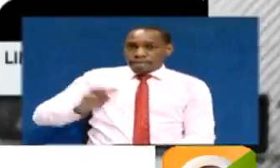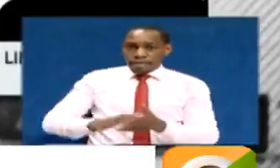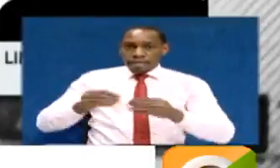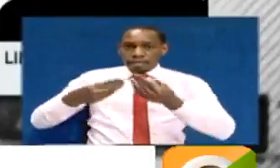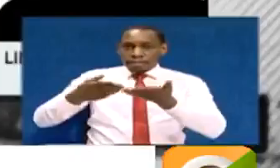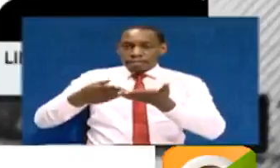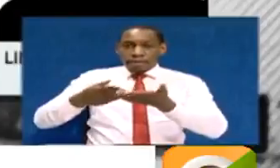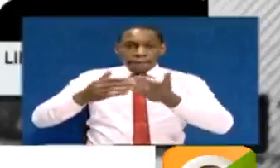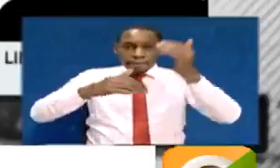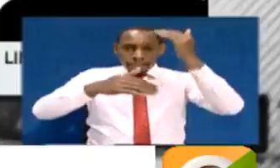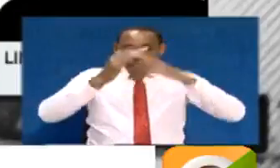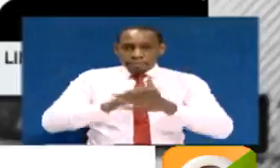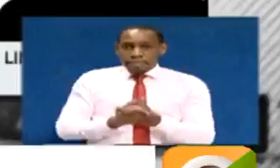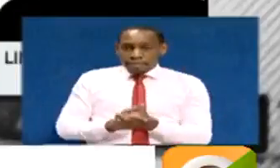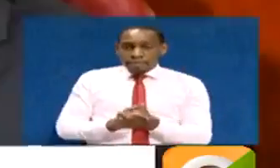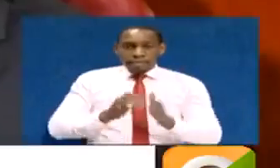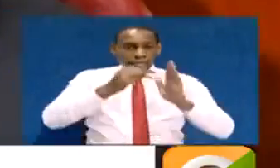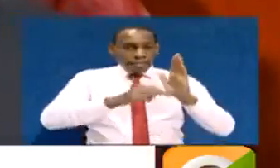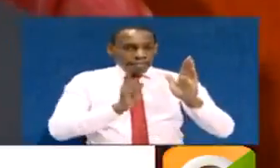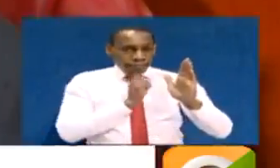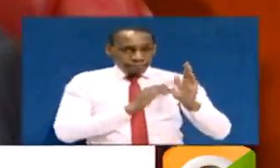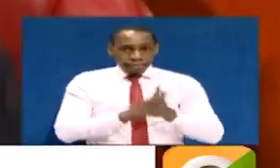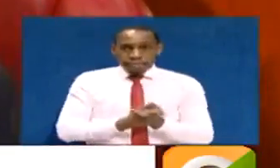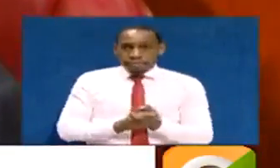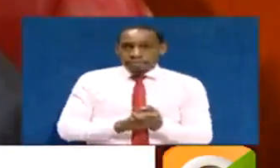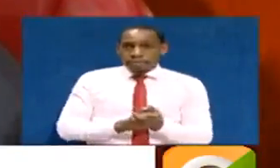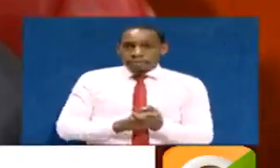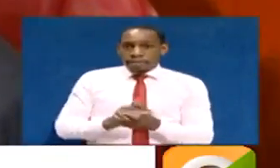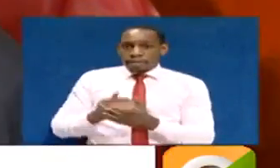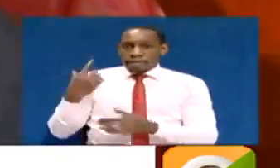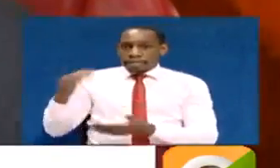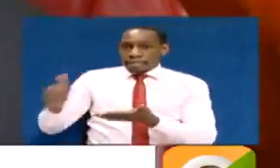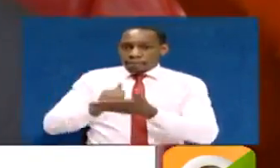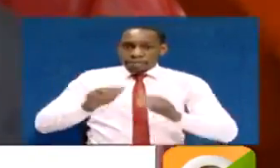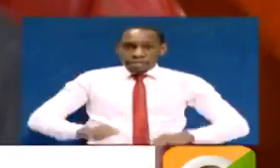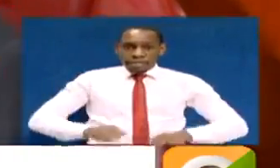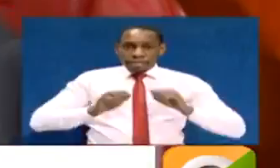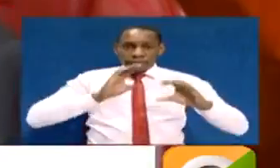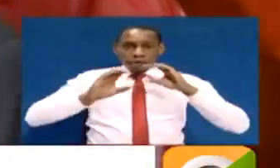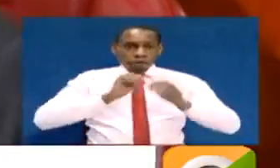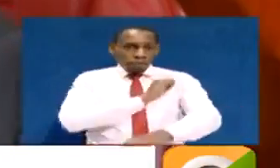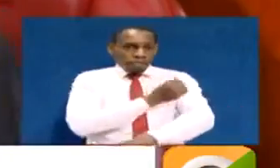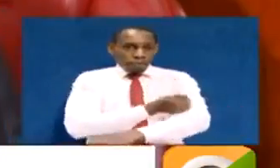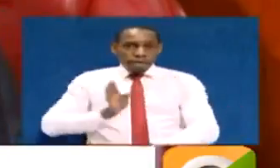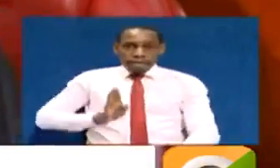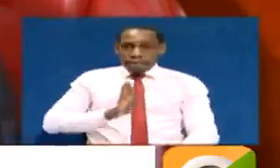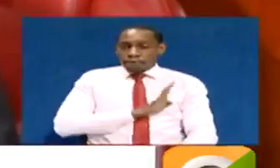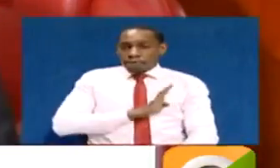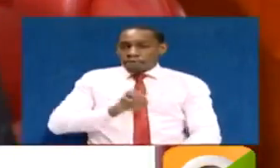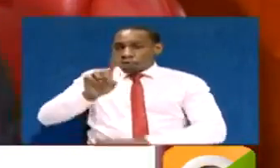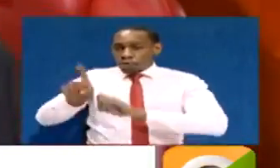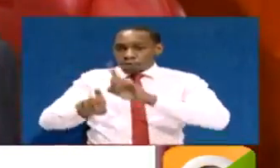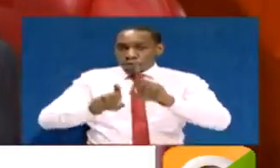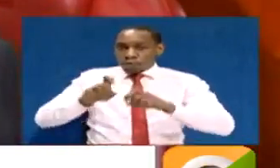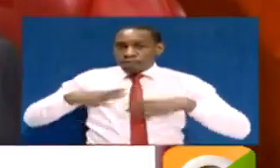and supply chain professional, closes the list. Gitura was recently appointed chair of the Communication Authority Board amidst